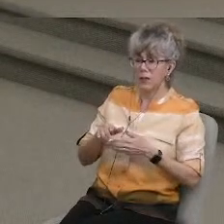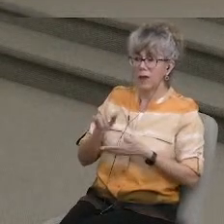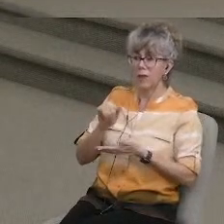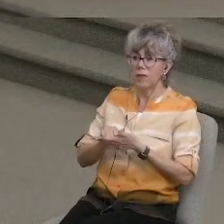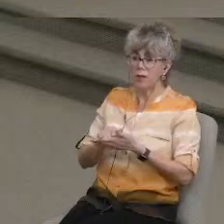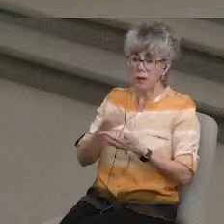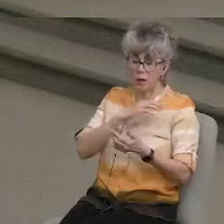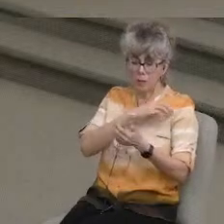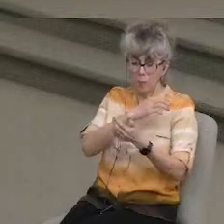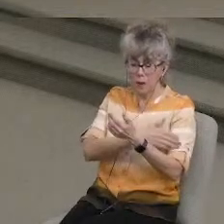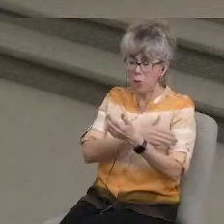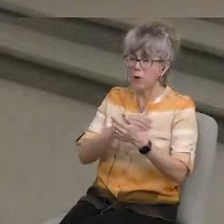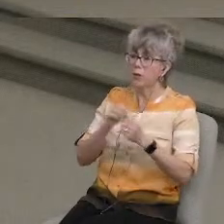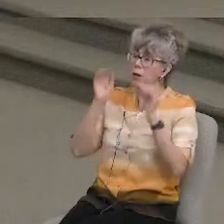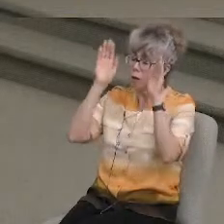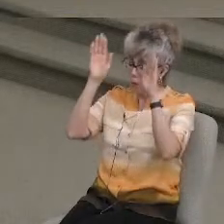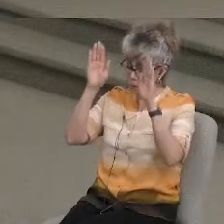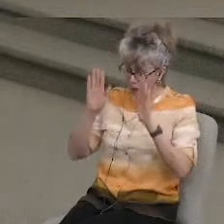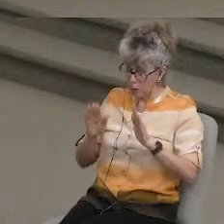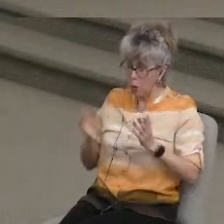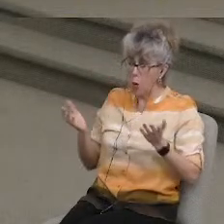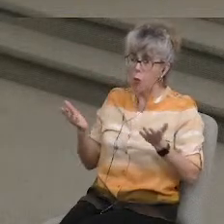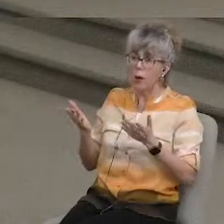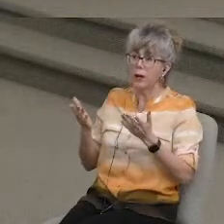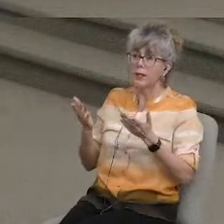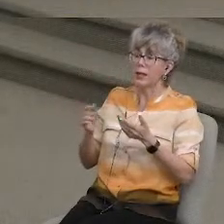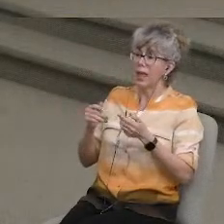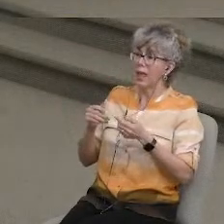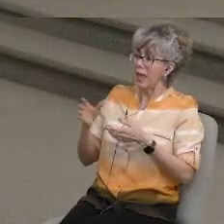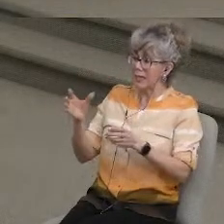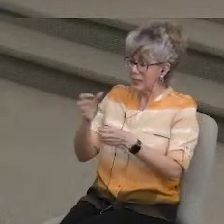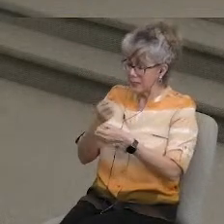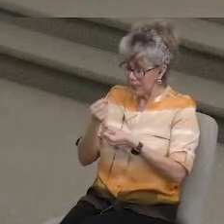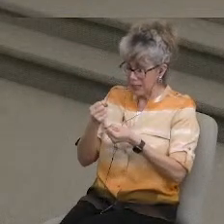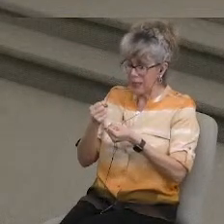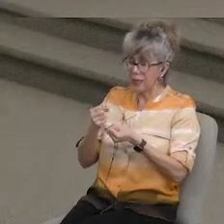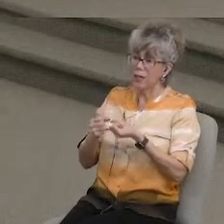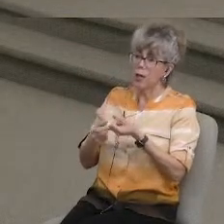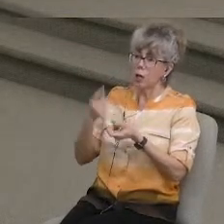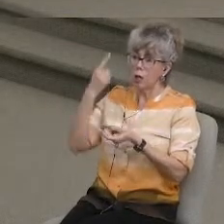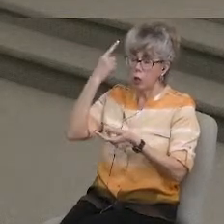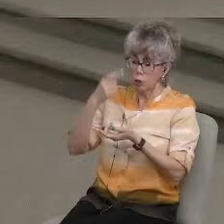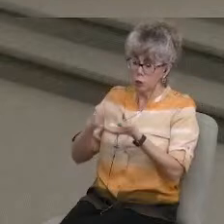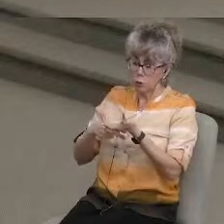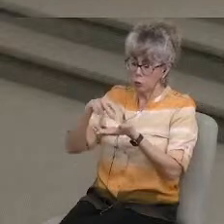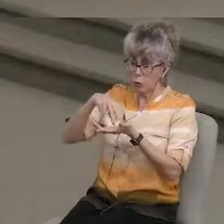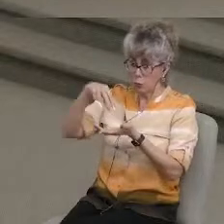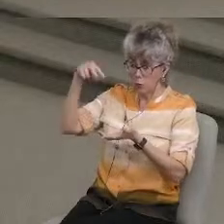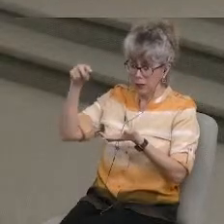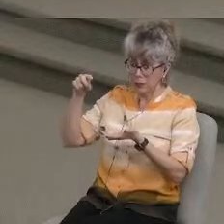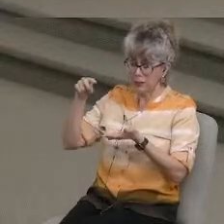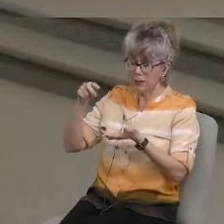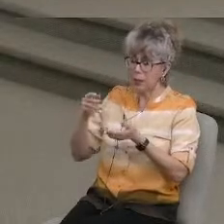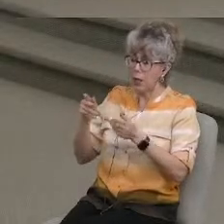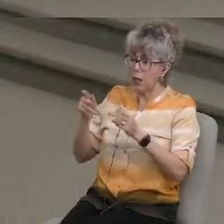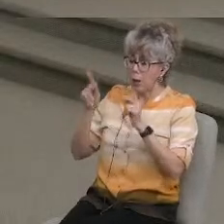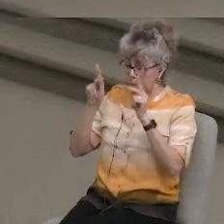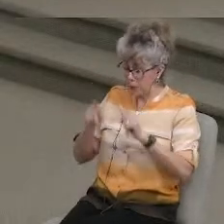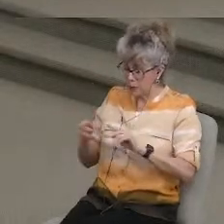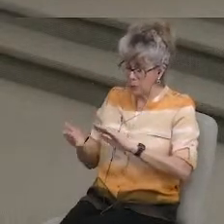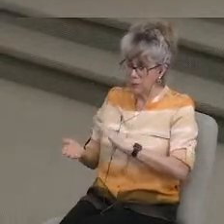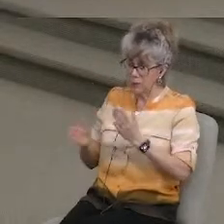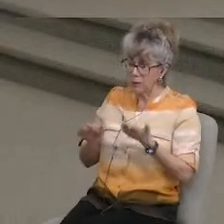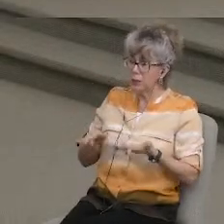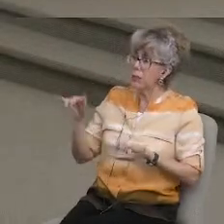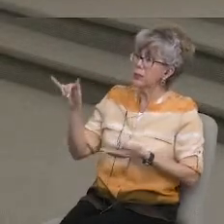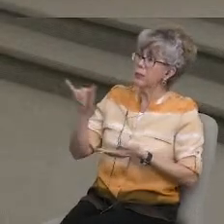power, that miracle. What does it take to raise a person from the dead? That power, that same